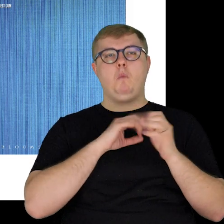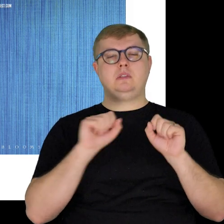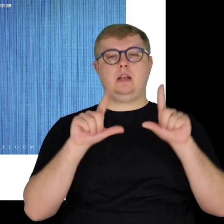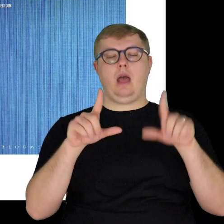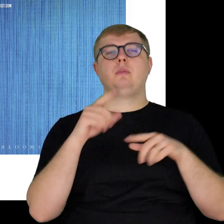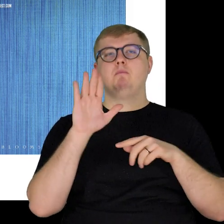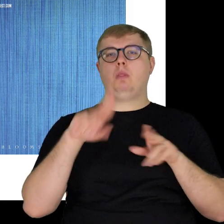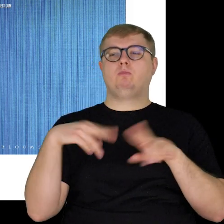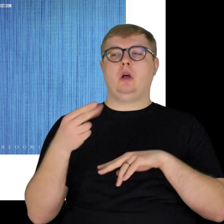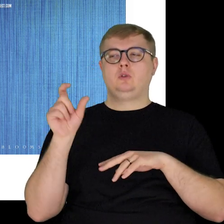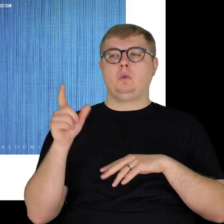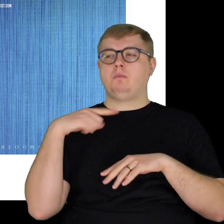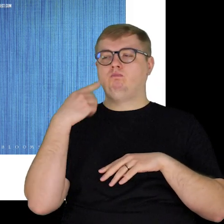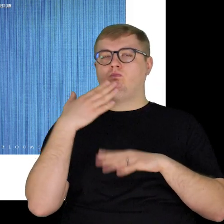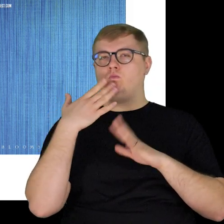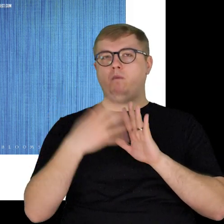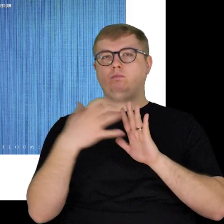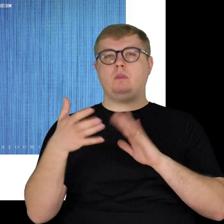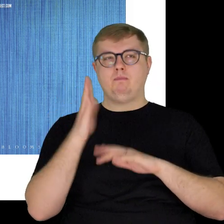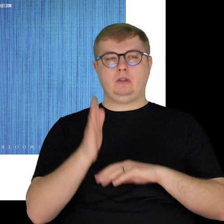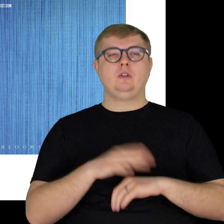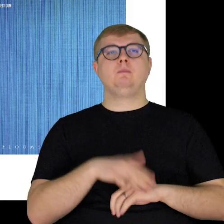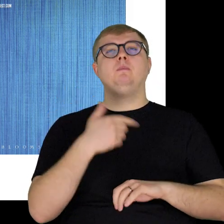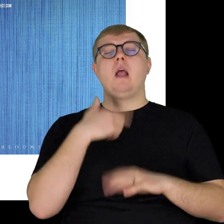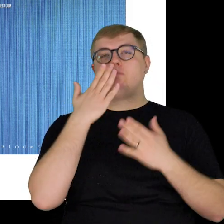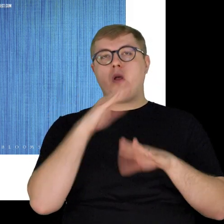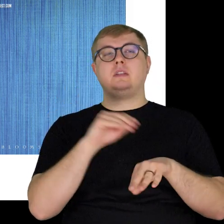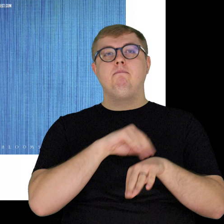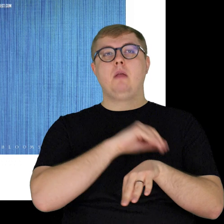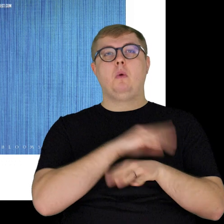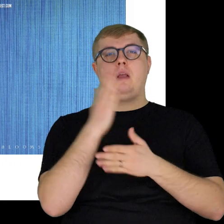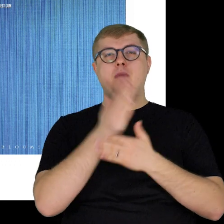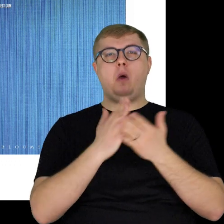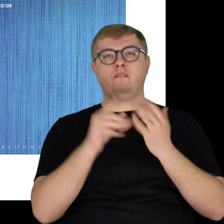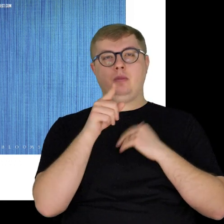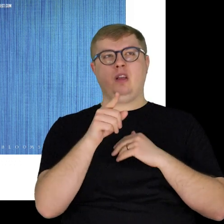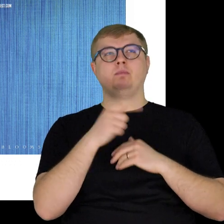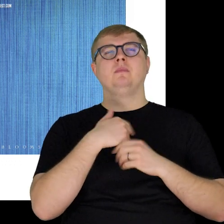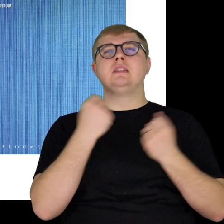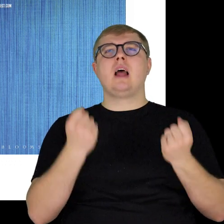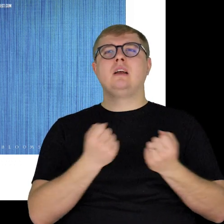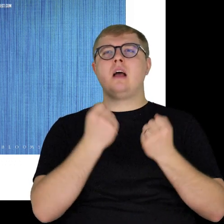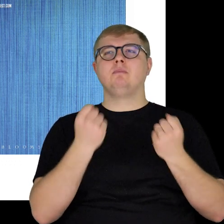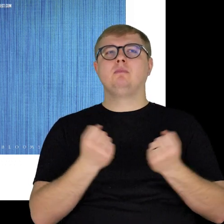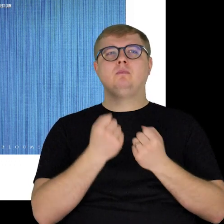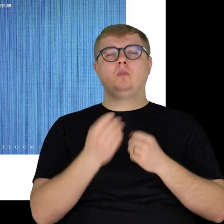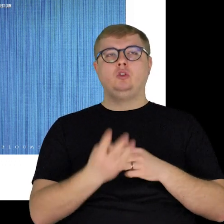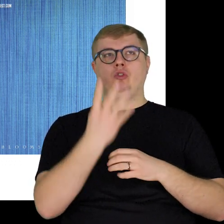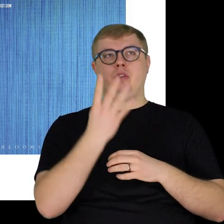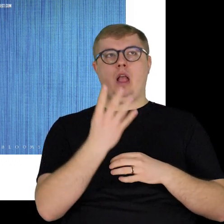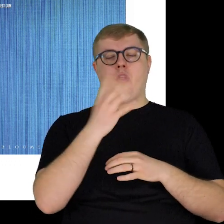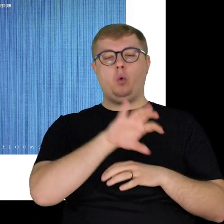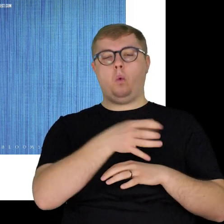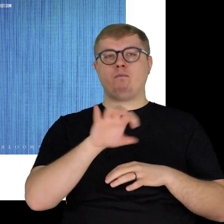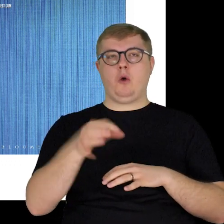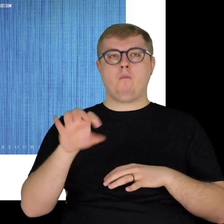So with this hybrid mapping method, we try to develop 4 dimensions that are